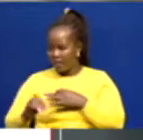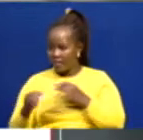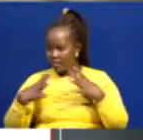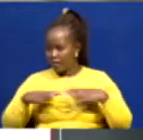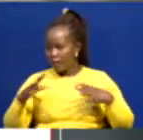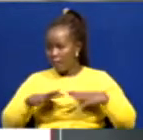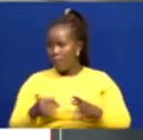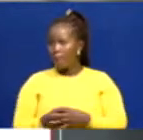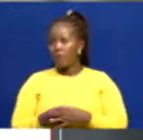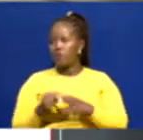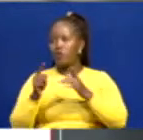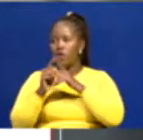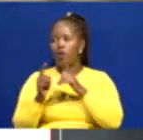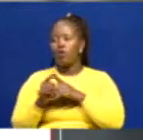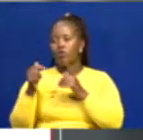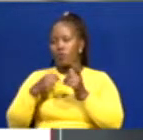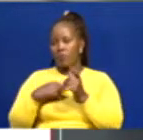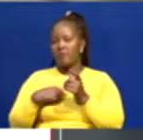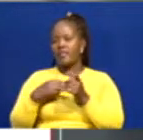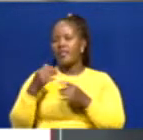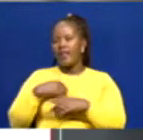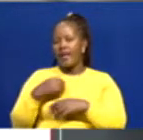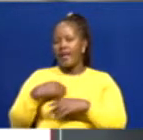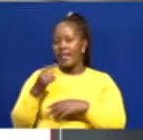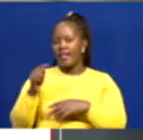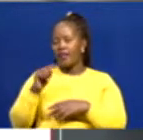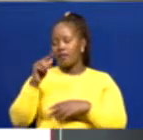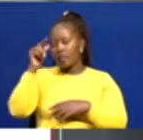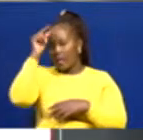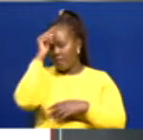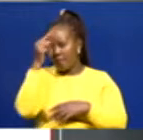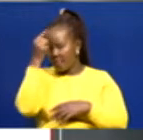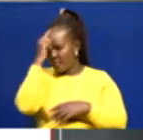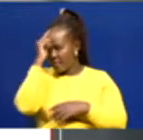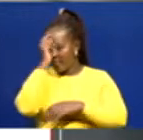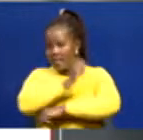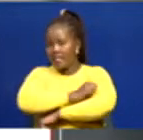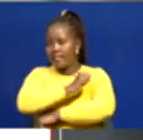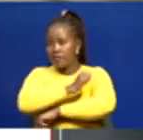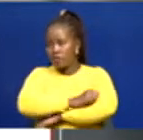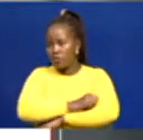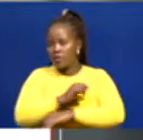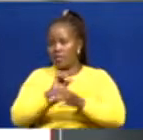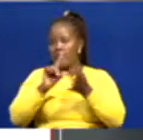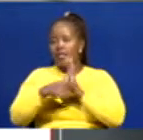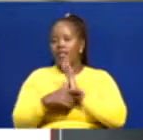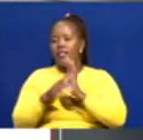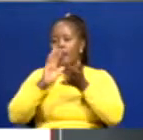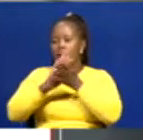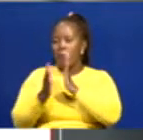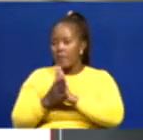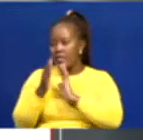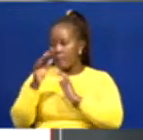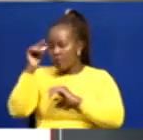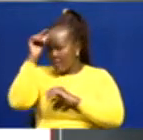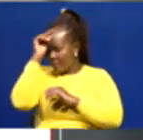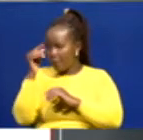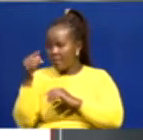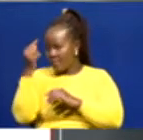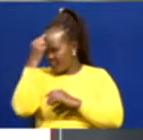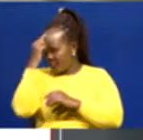to what was called at that time the Government Indian Primary School, mm-hmm. which eventually became Government Indian High